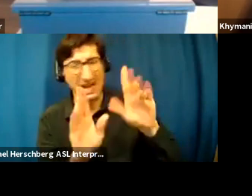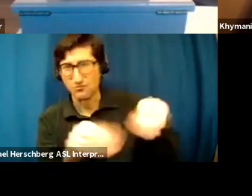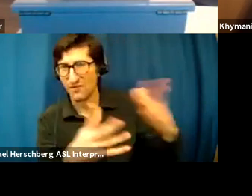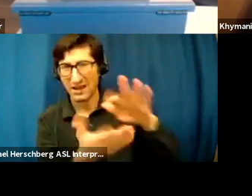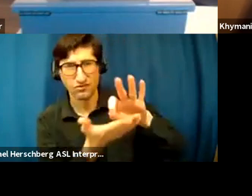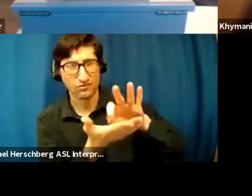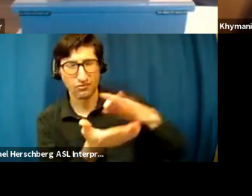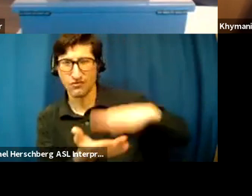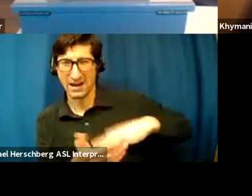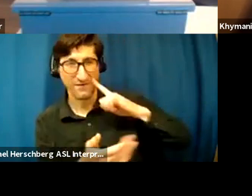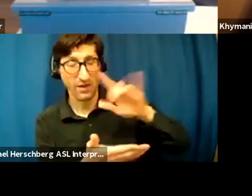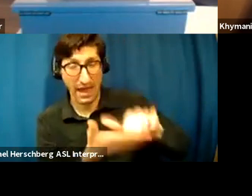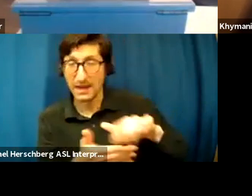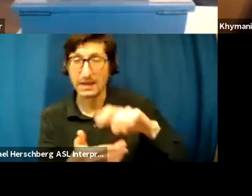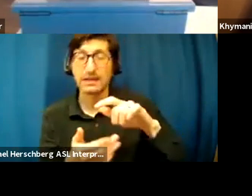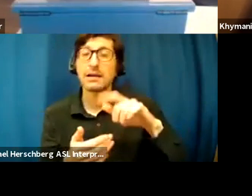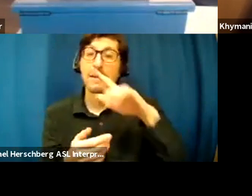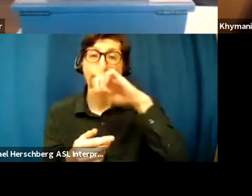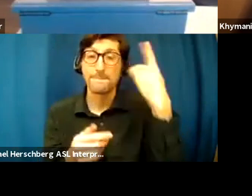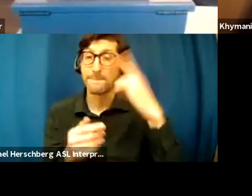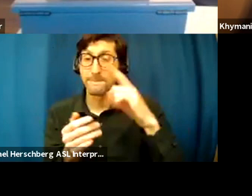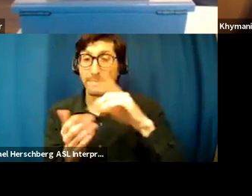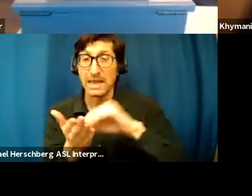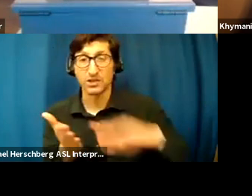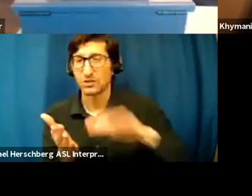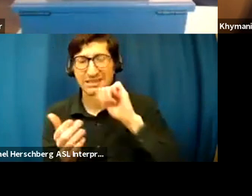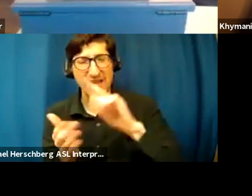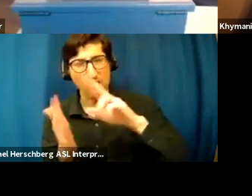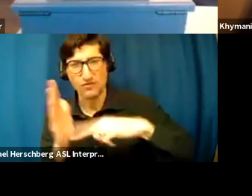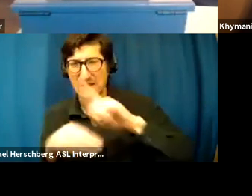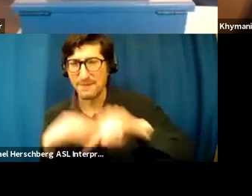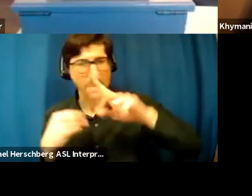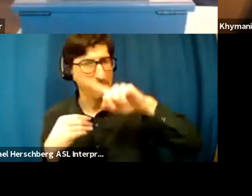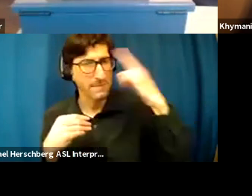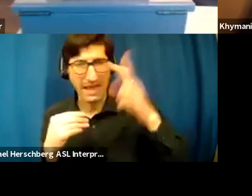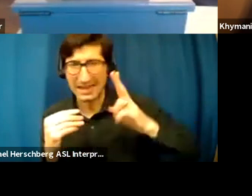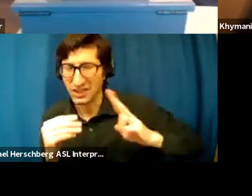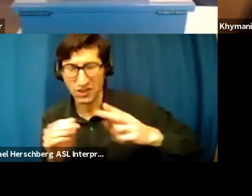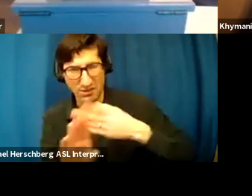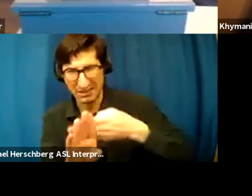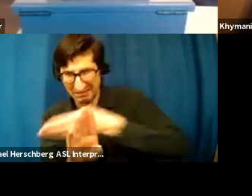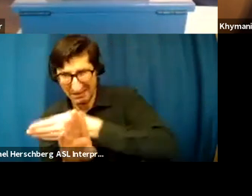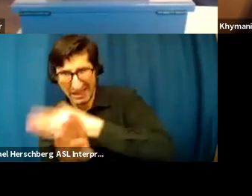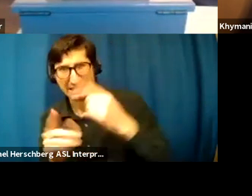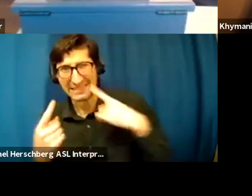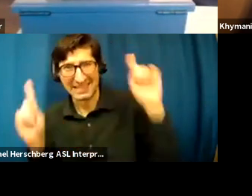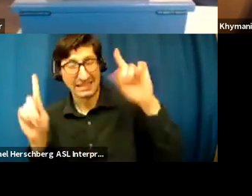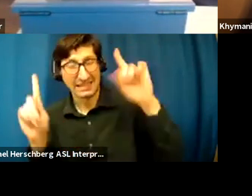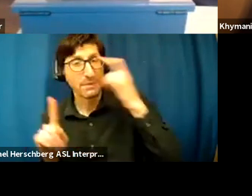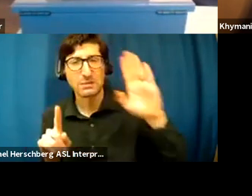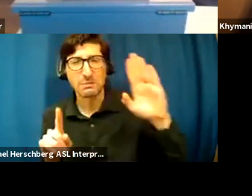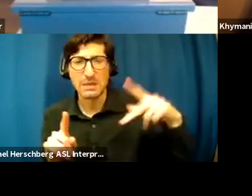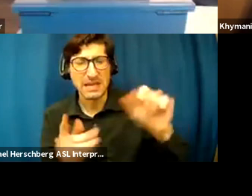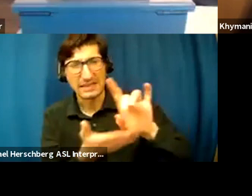do not read about their ancestors' innovations and triumphs in the literacy curriculum because BPS eliminated its